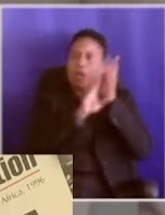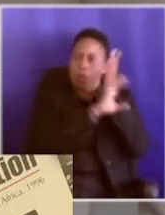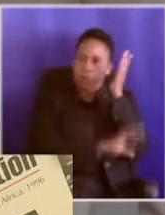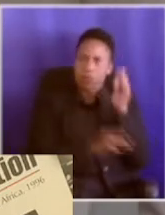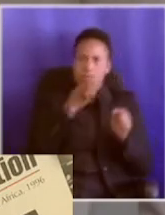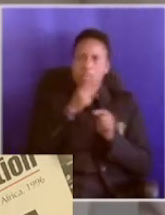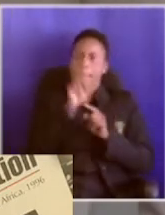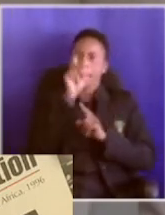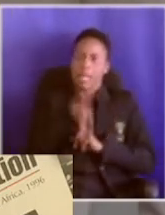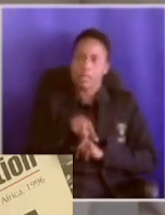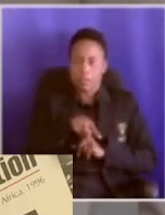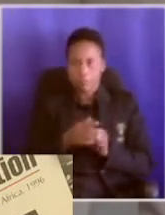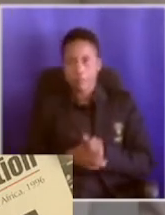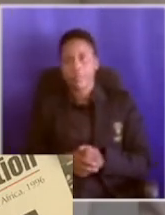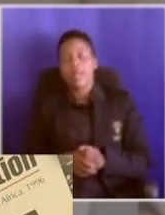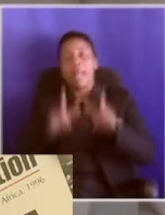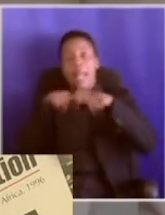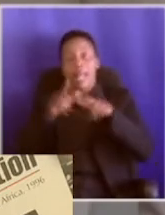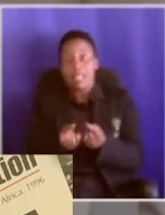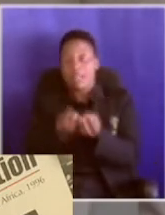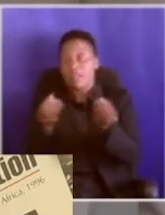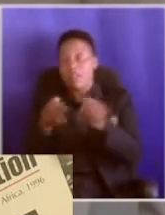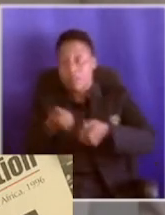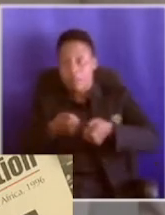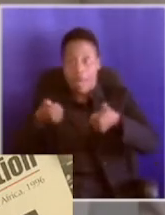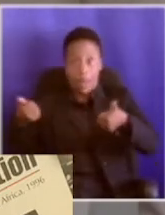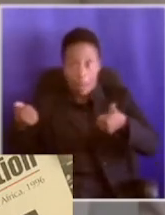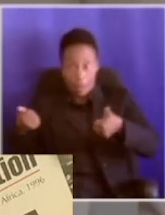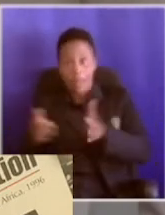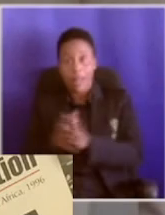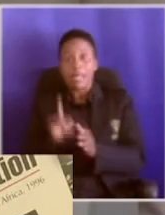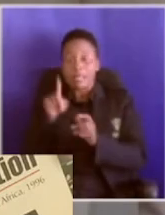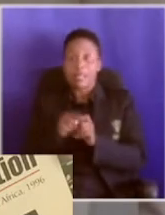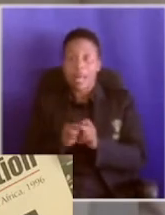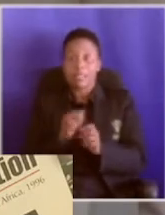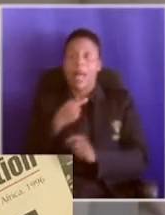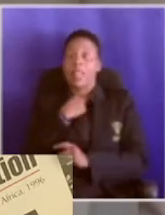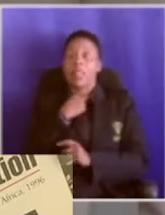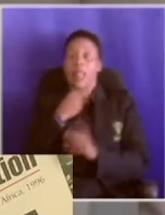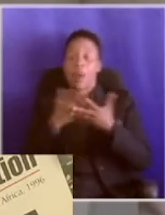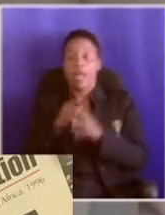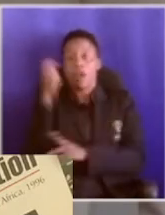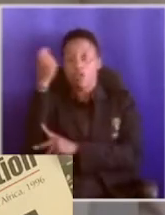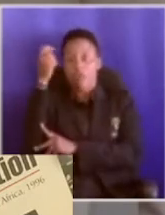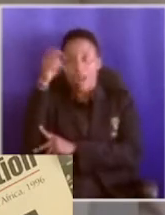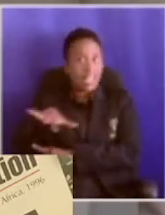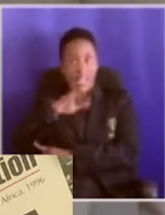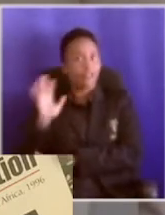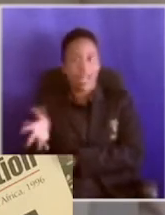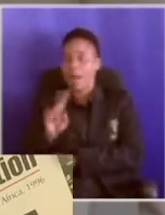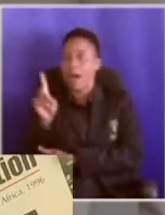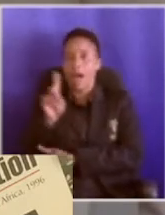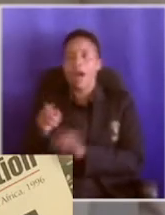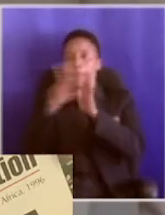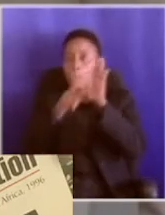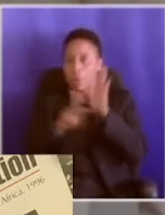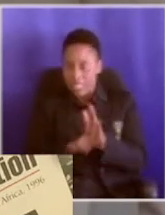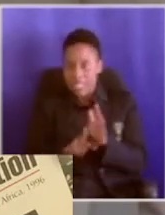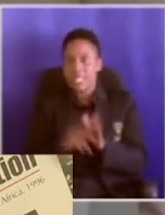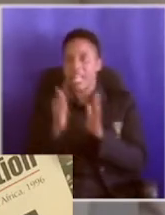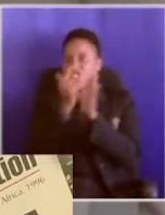Constitution. Land redistribution must not be restricted to rural areas. Policies and legislation must